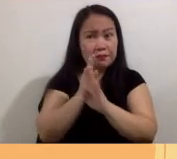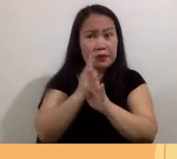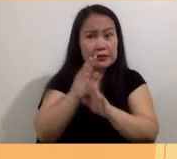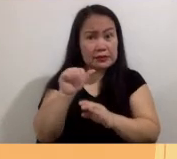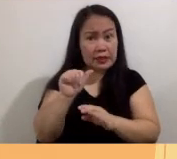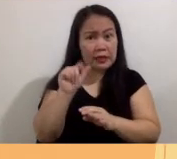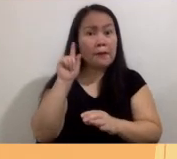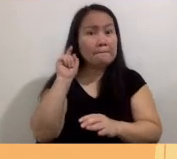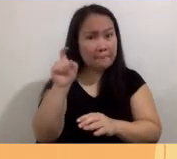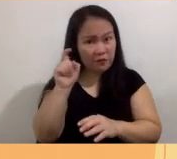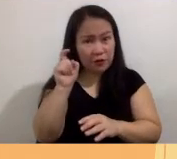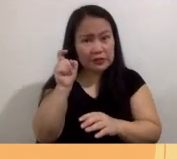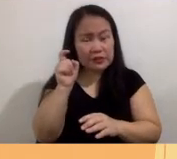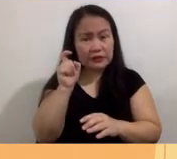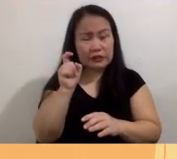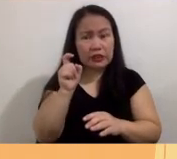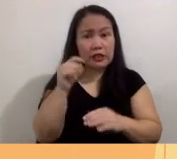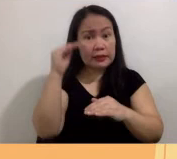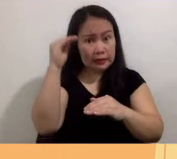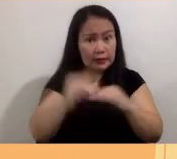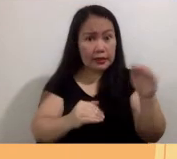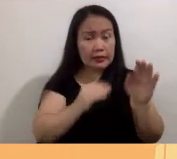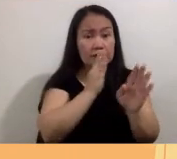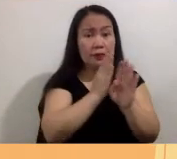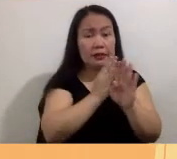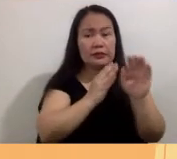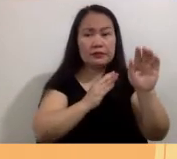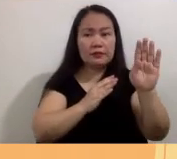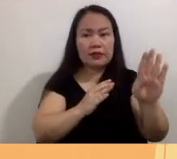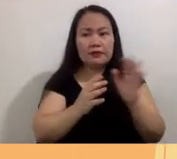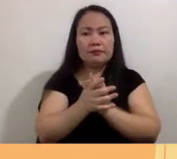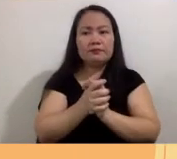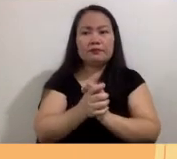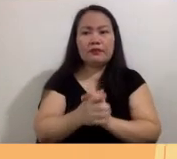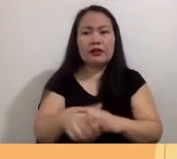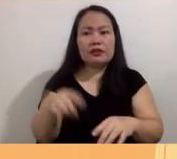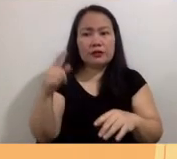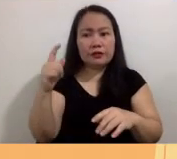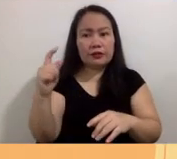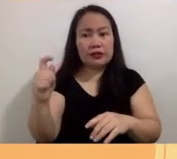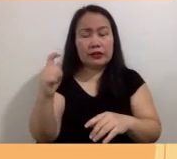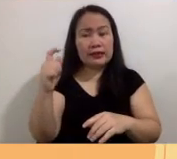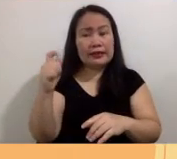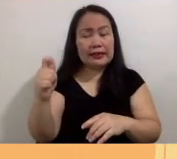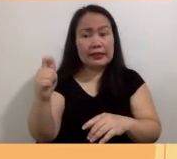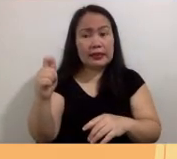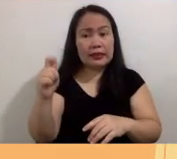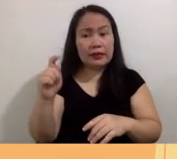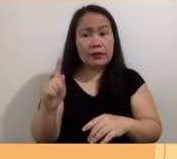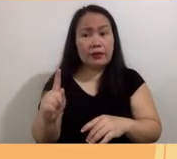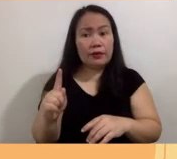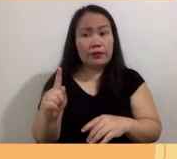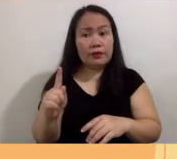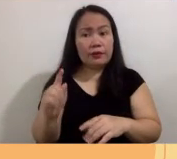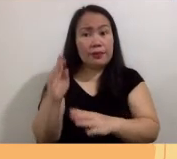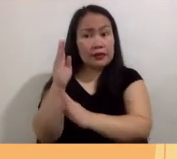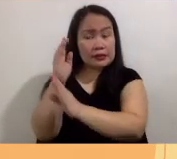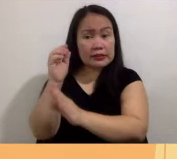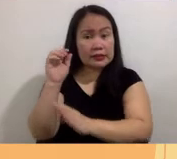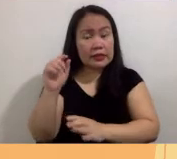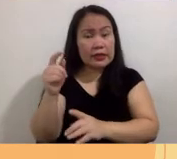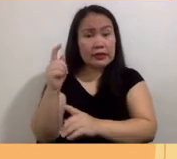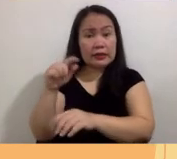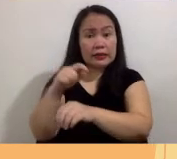problem, same time daw sila. So, therefore, our equation will be the time of bus A is equivalent